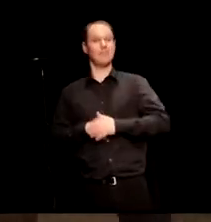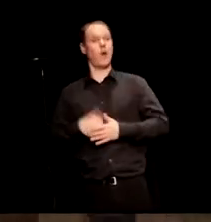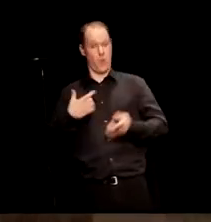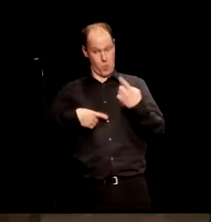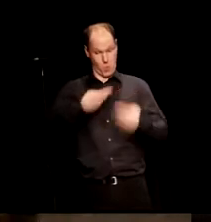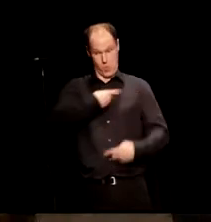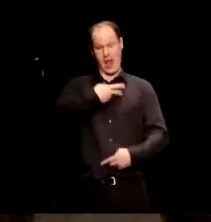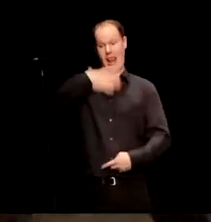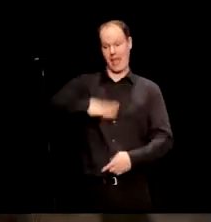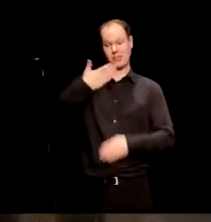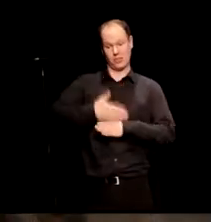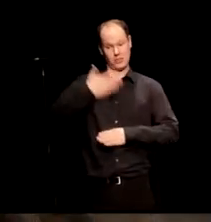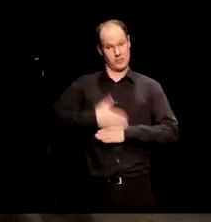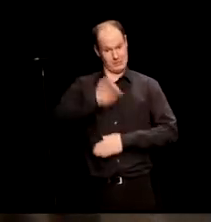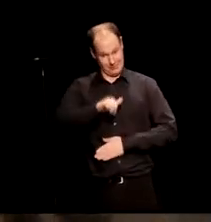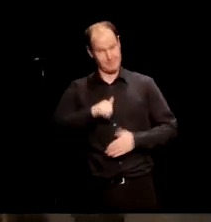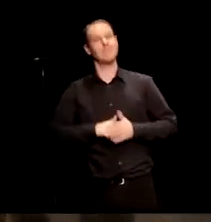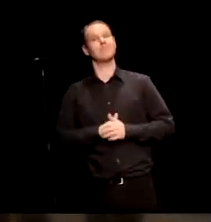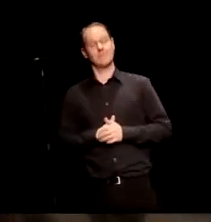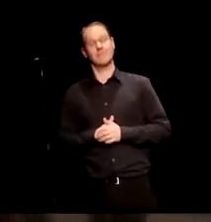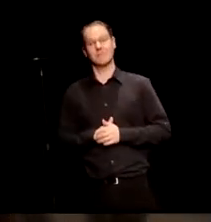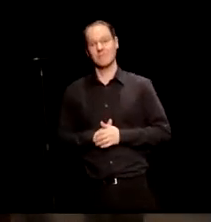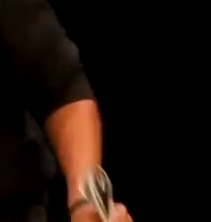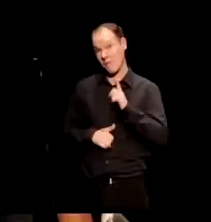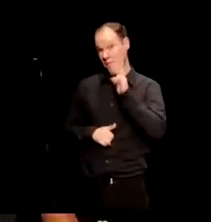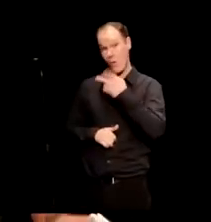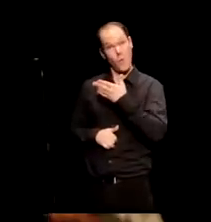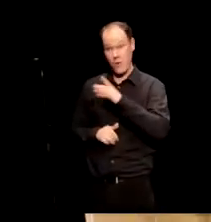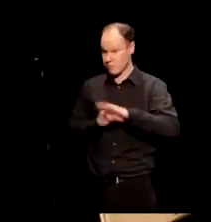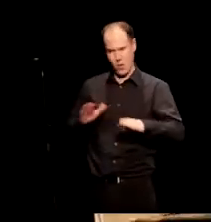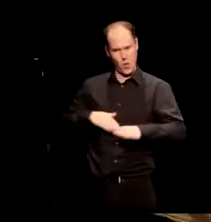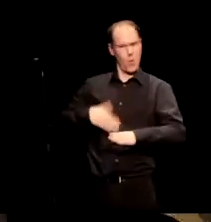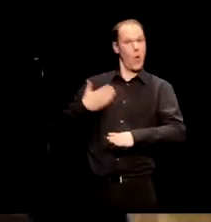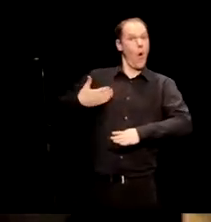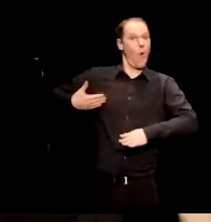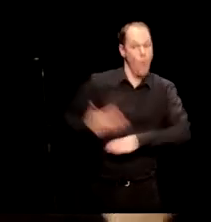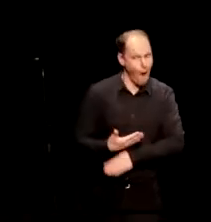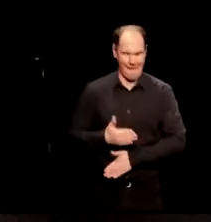We would. We would like to have a job. But we ain't looking for no work.